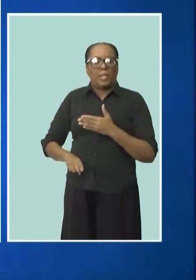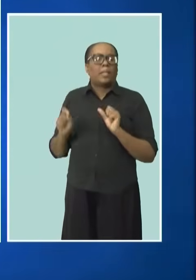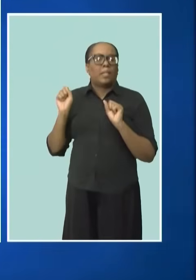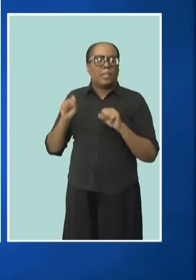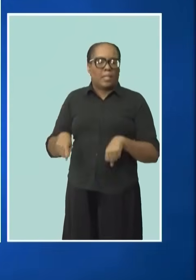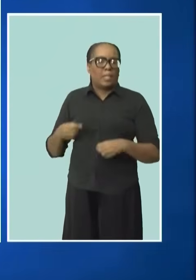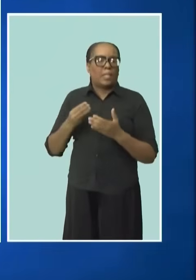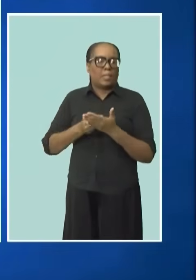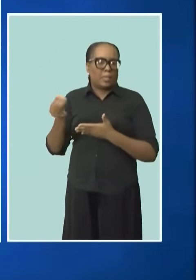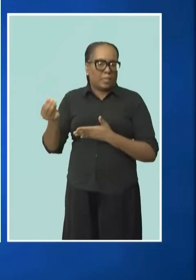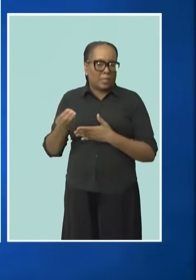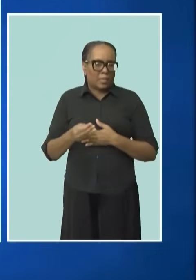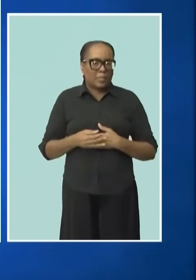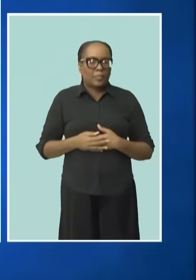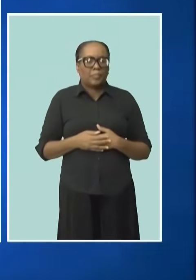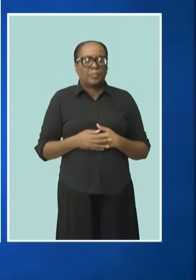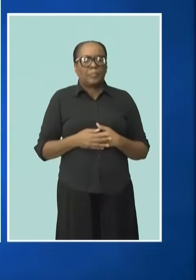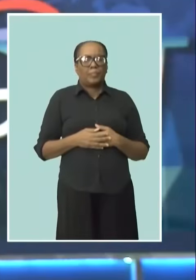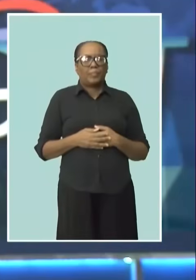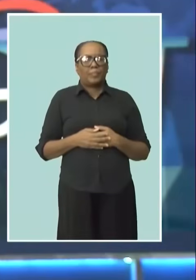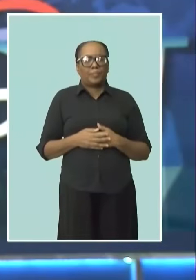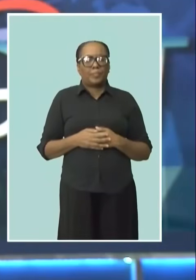Anesta Henry, CBC News.